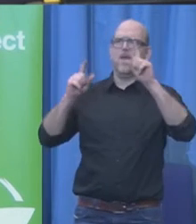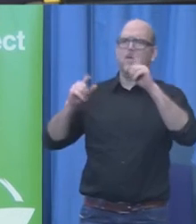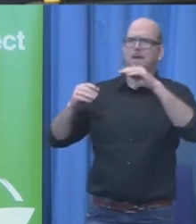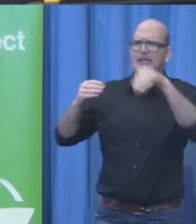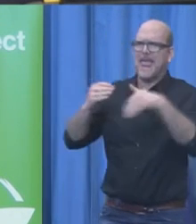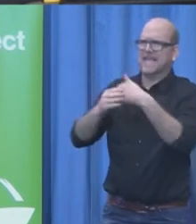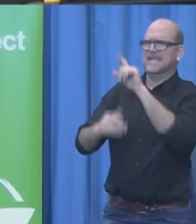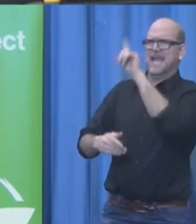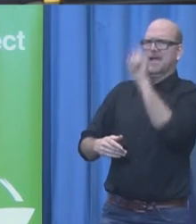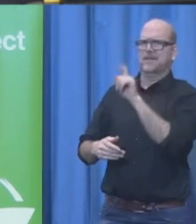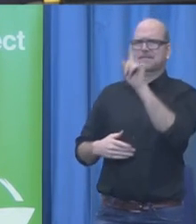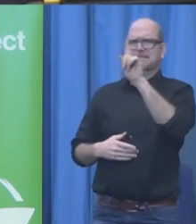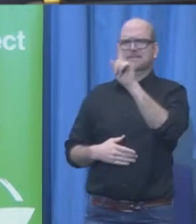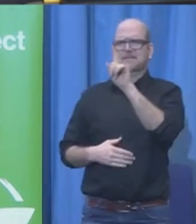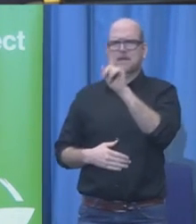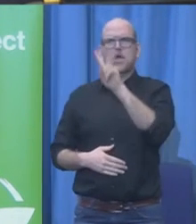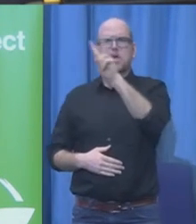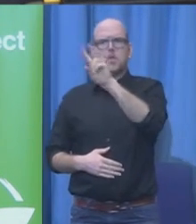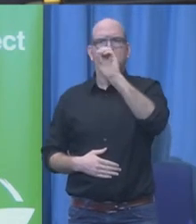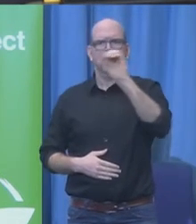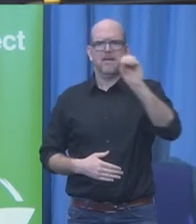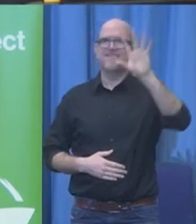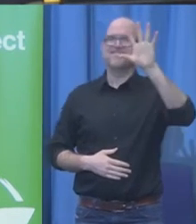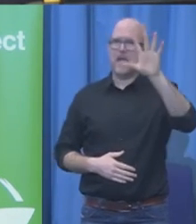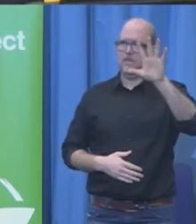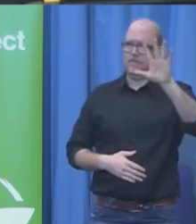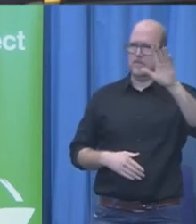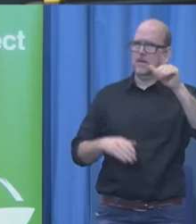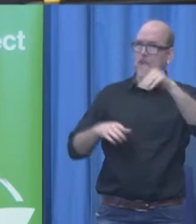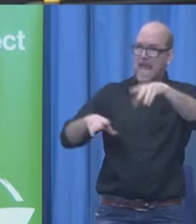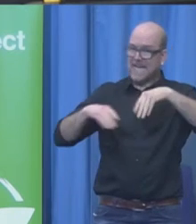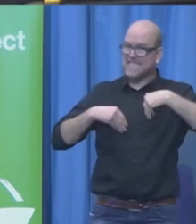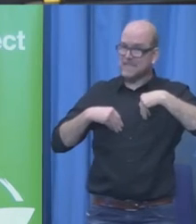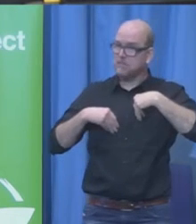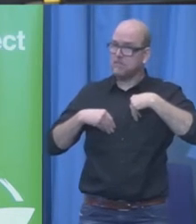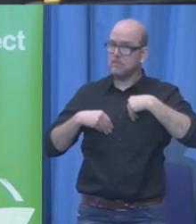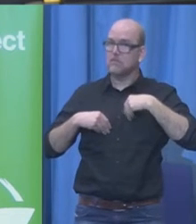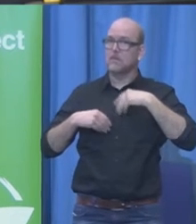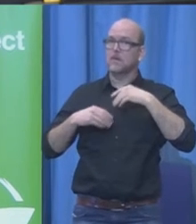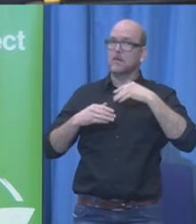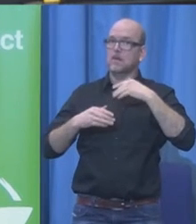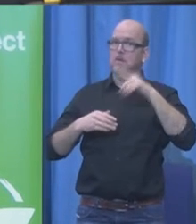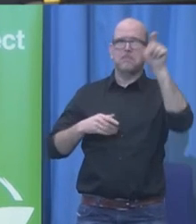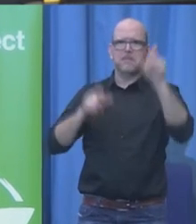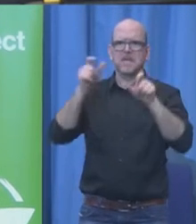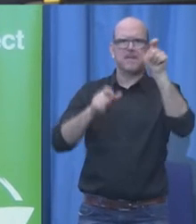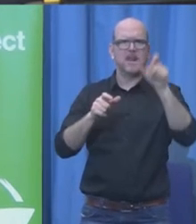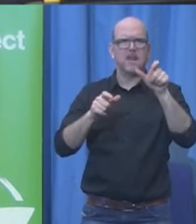still going on. And do you have any control mechanism about this?